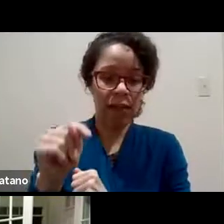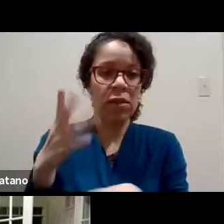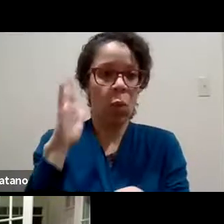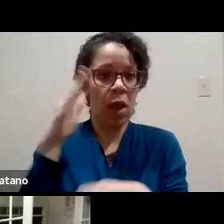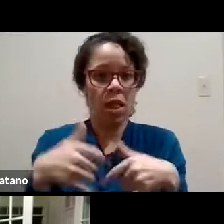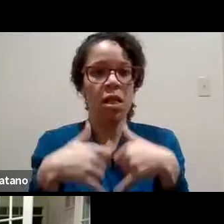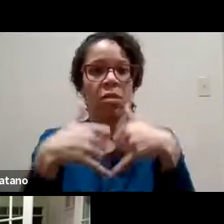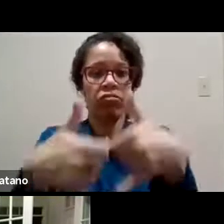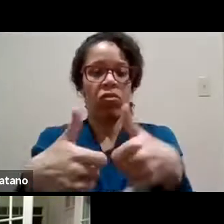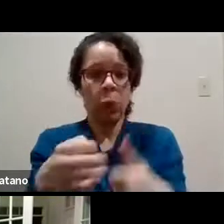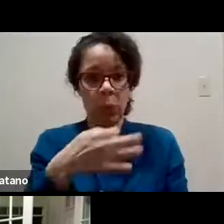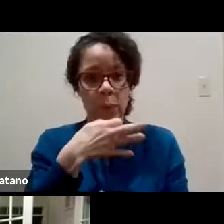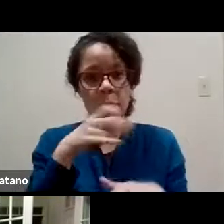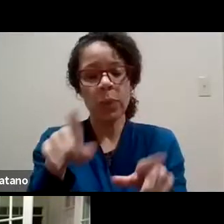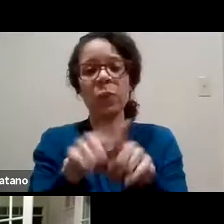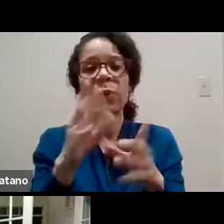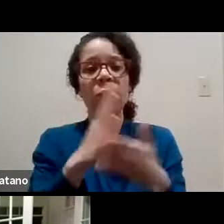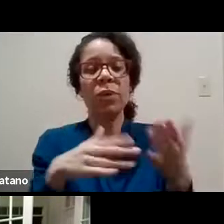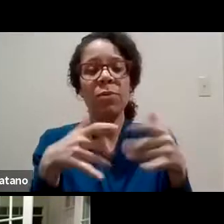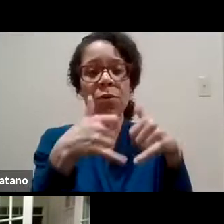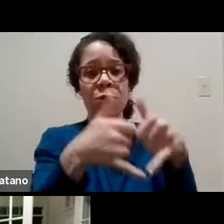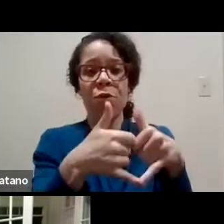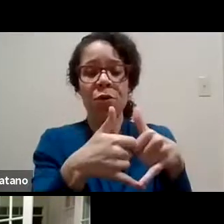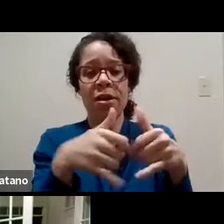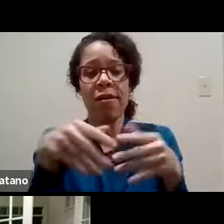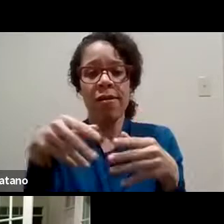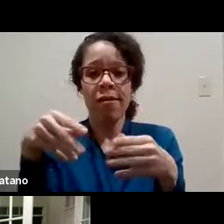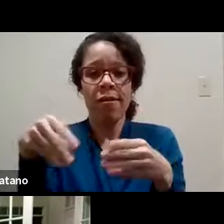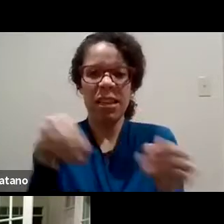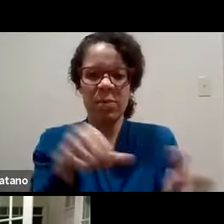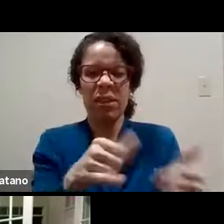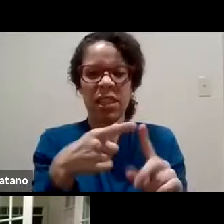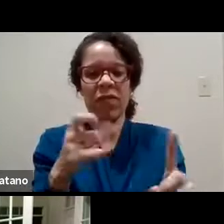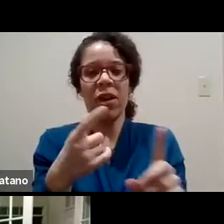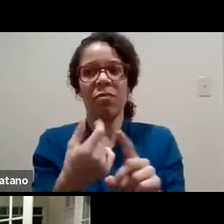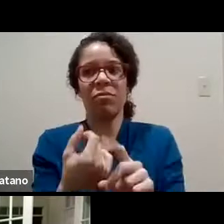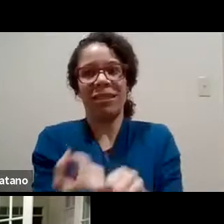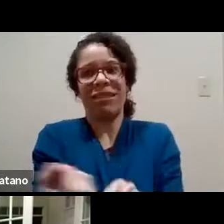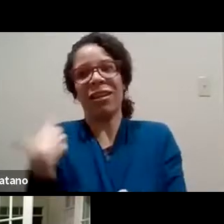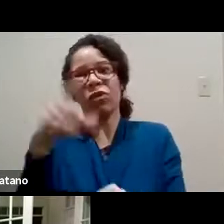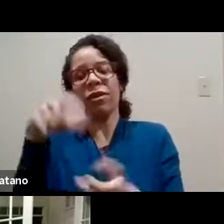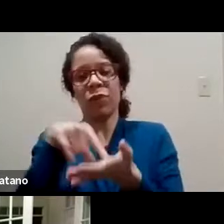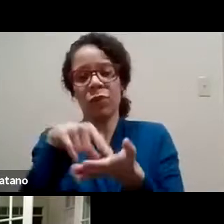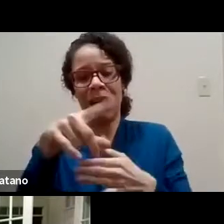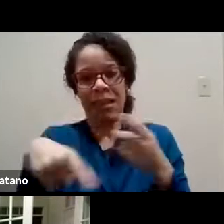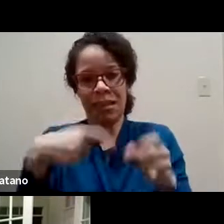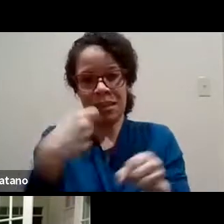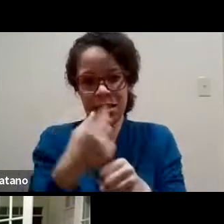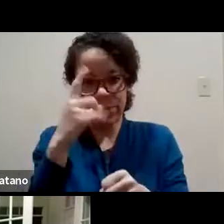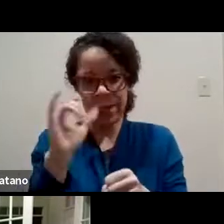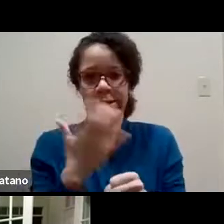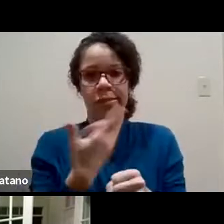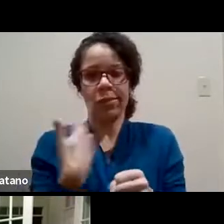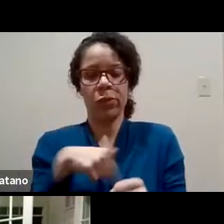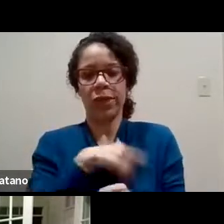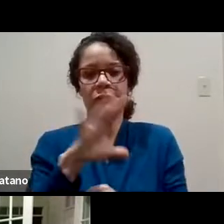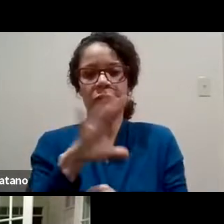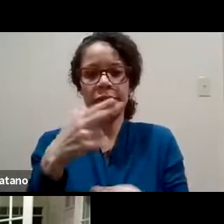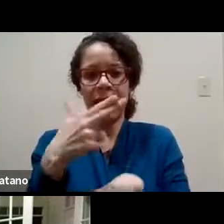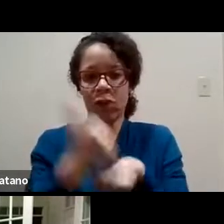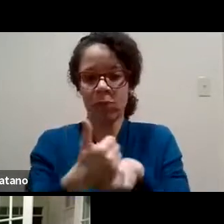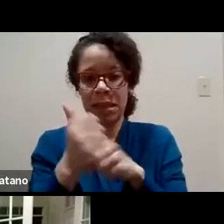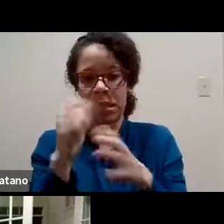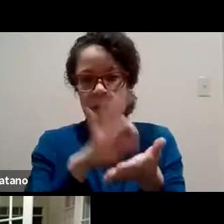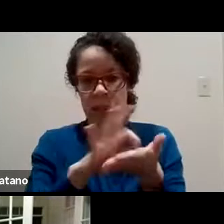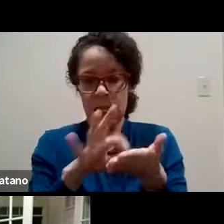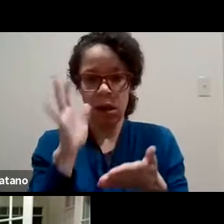And we have some award expenses from last year that have to come out of this year because of the way we're a cash based accounting that